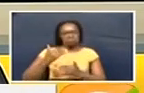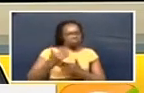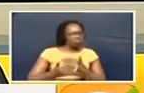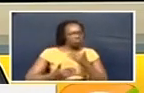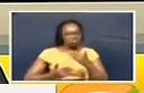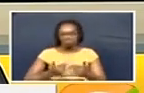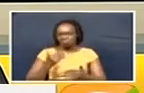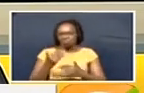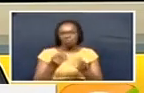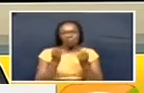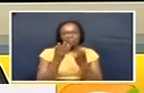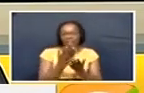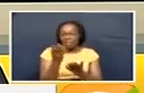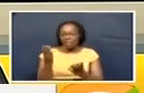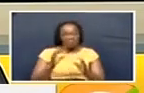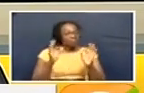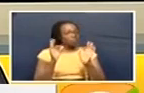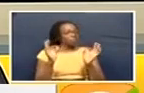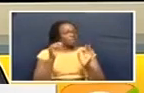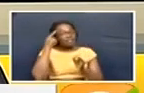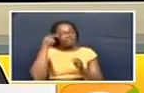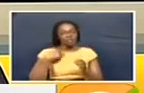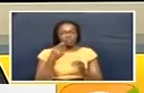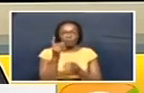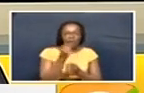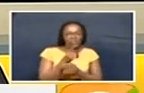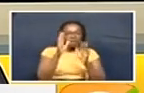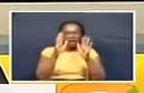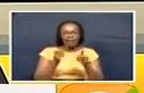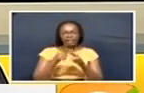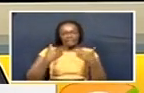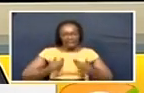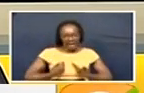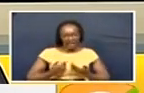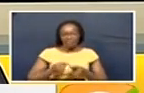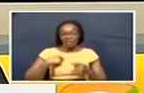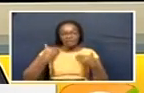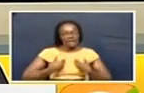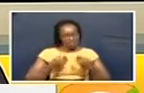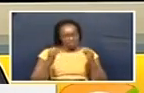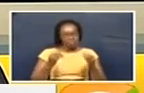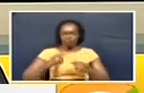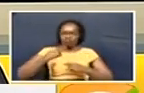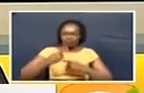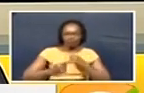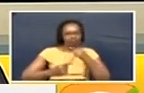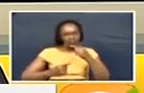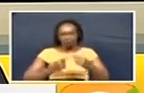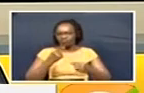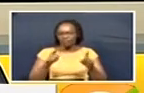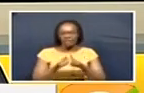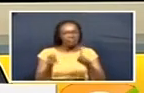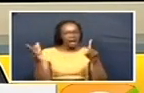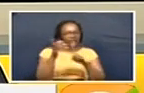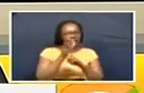that has surprised them because they thought maybe I would do it for a month entire, but we planned it out and we were able to accomplish what we accomplished by